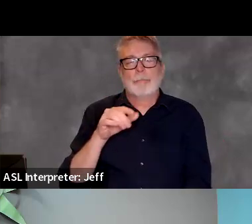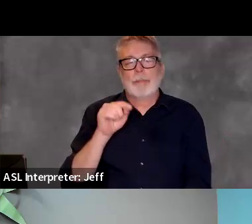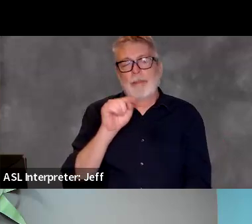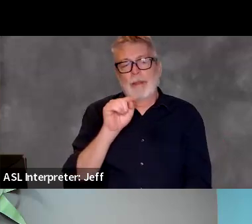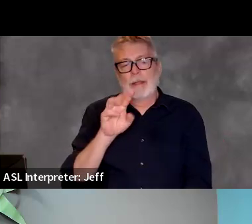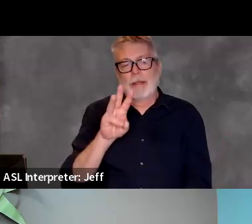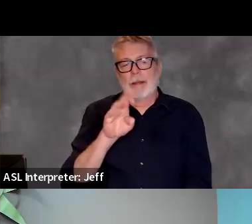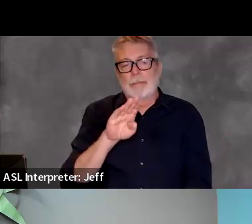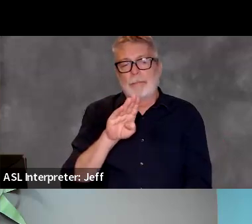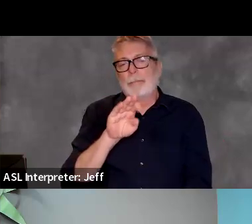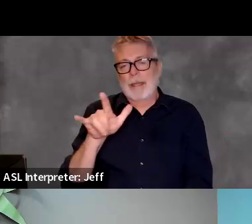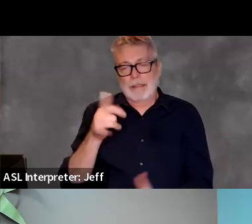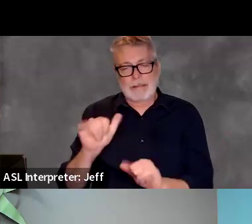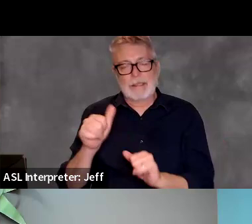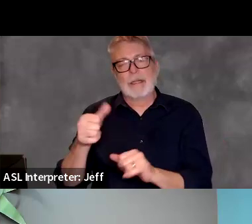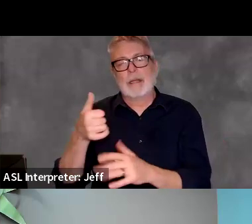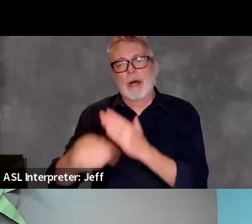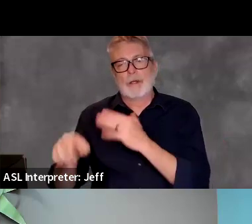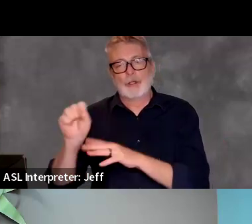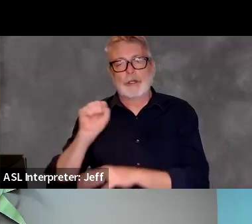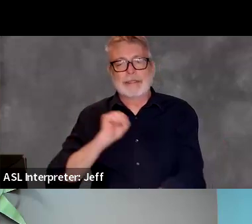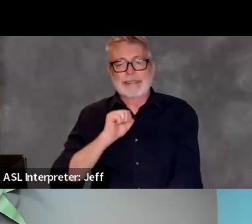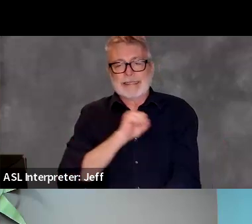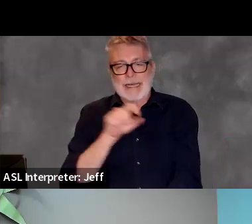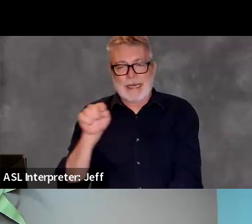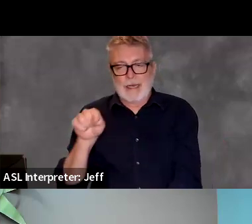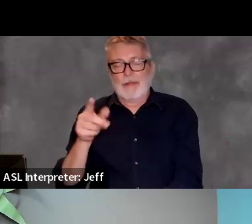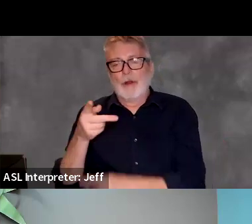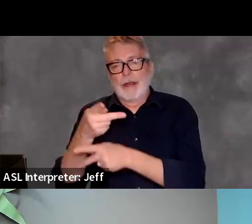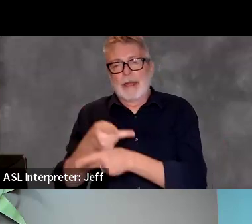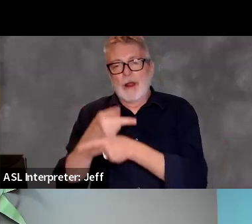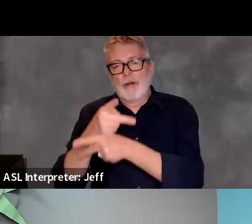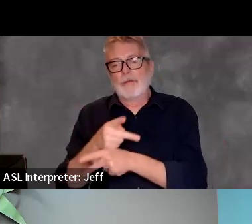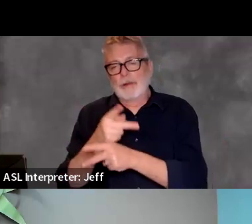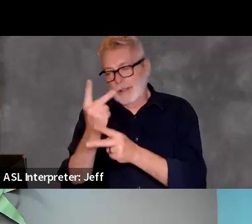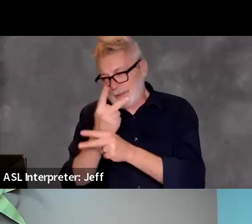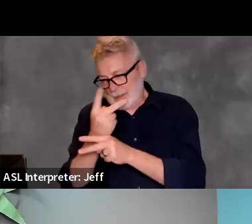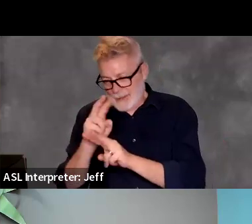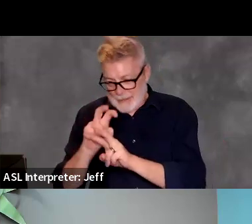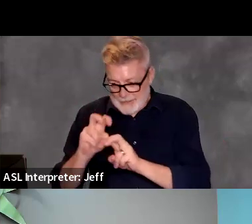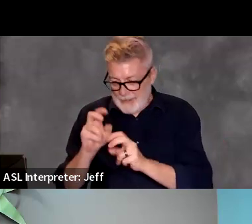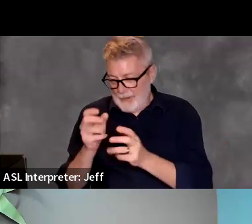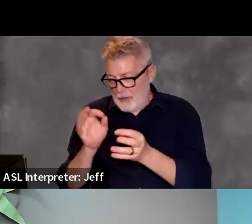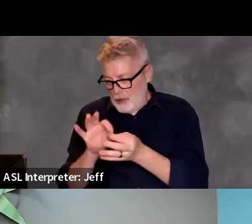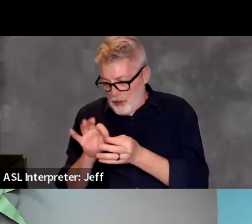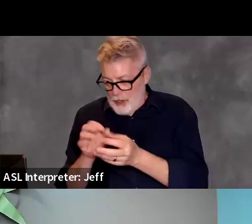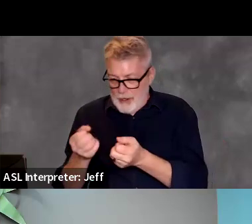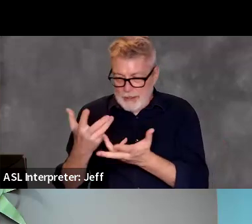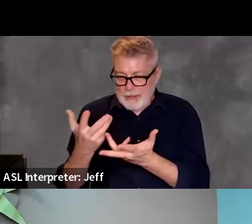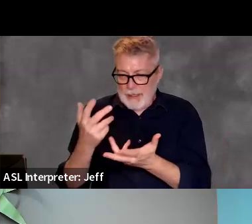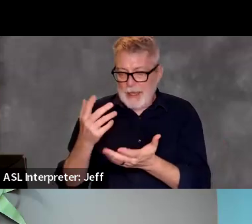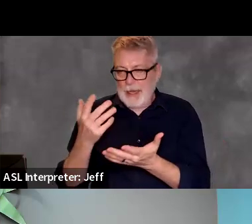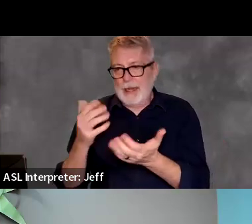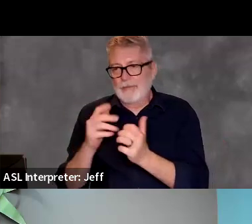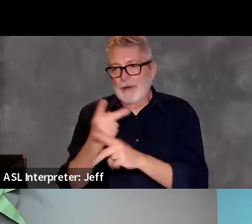bill is still in the Senate, and they are very carefully looking at the costs and how to trim that